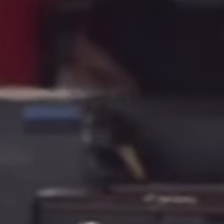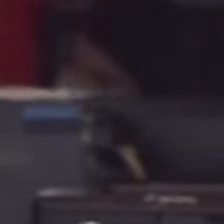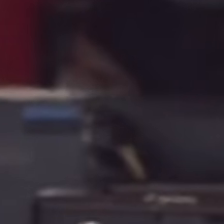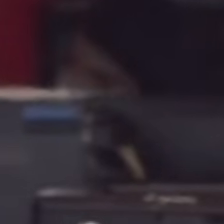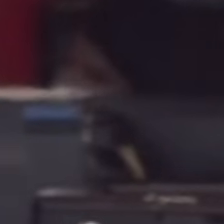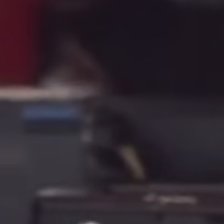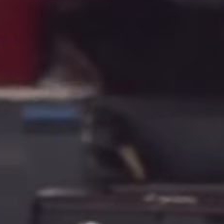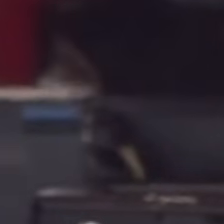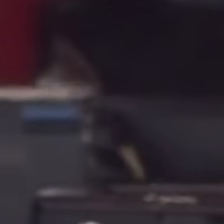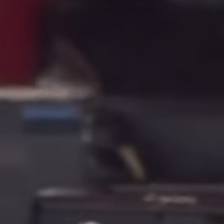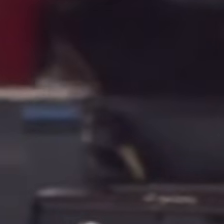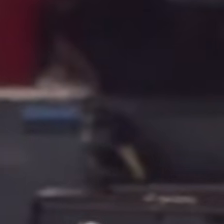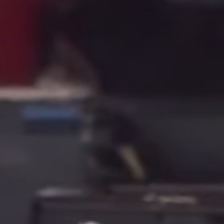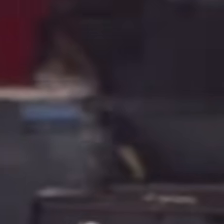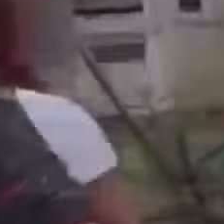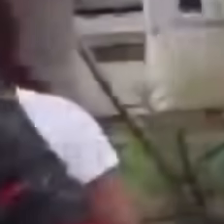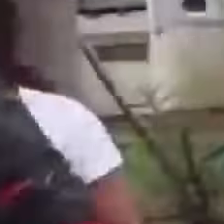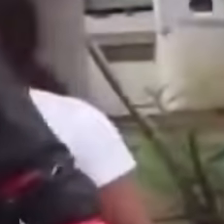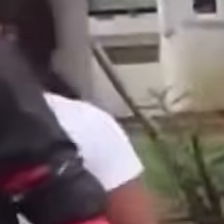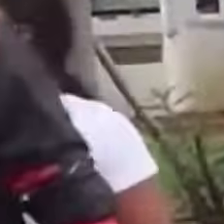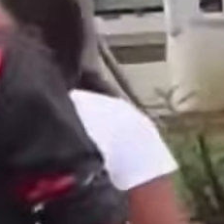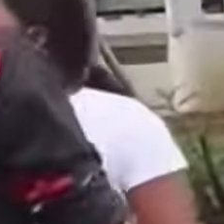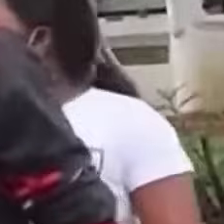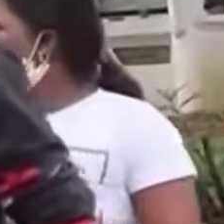in police custody.